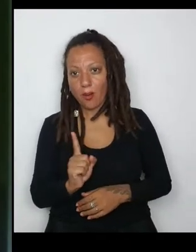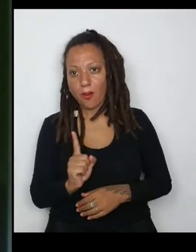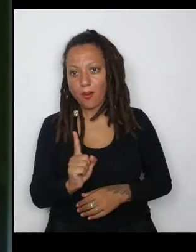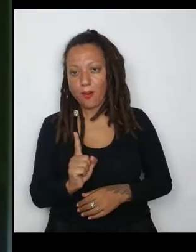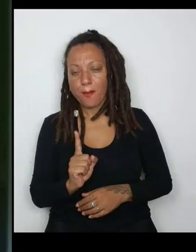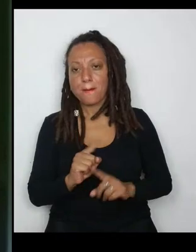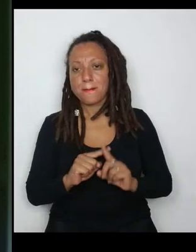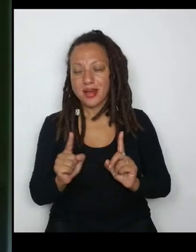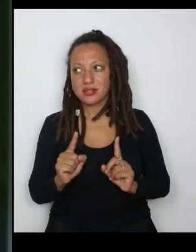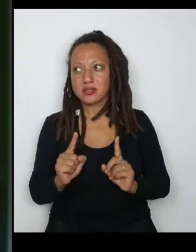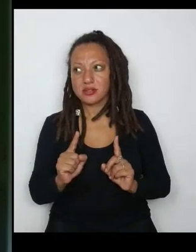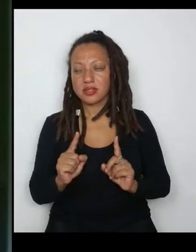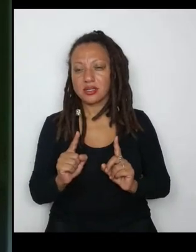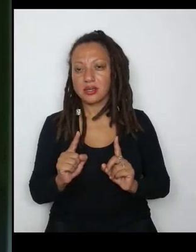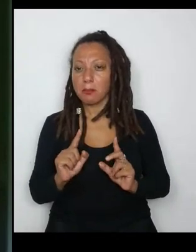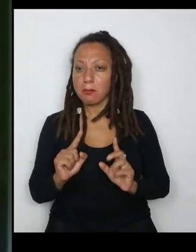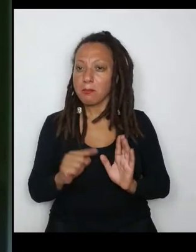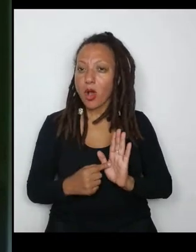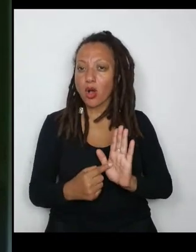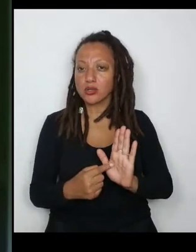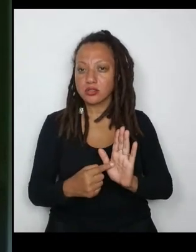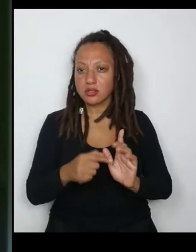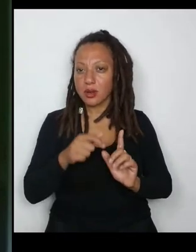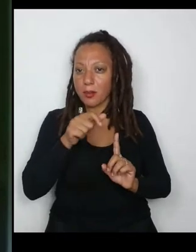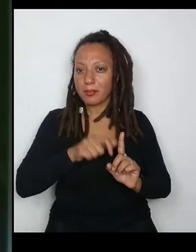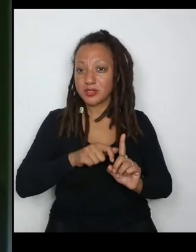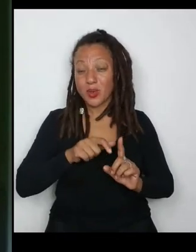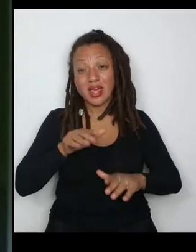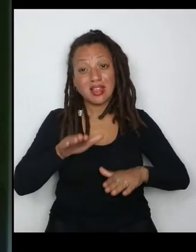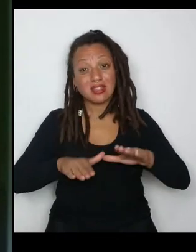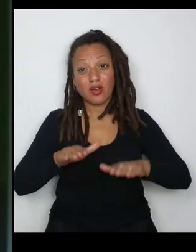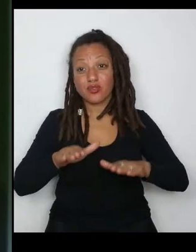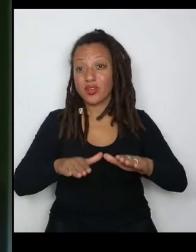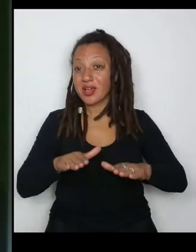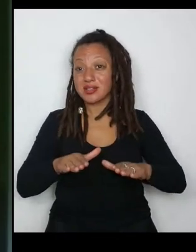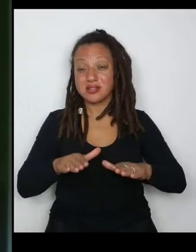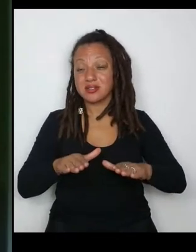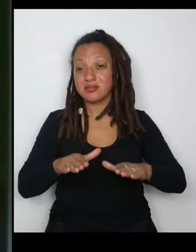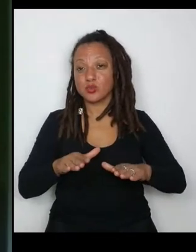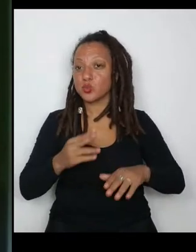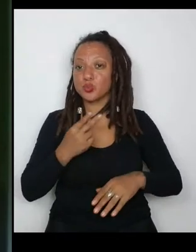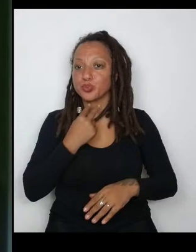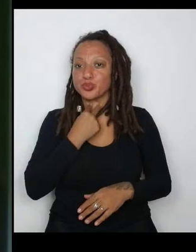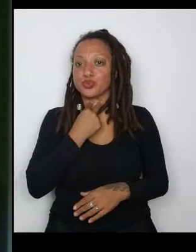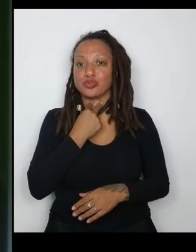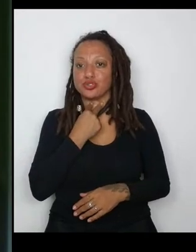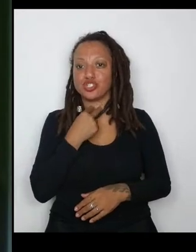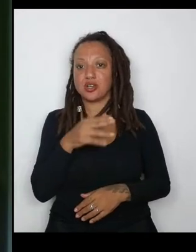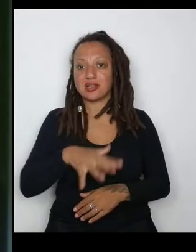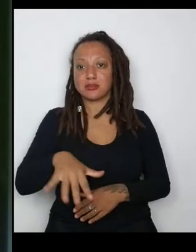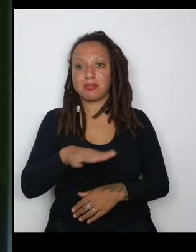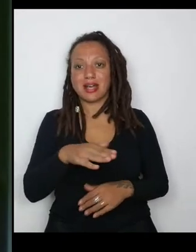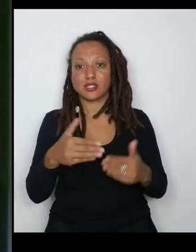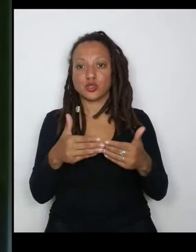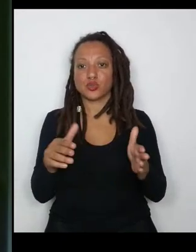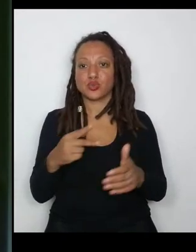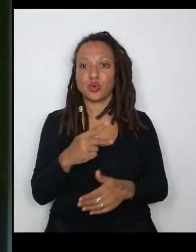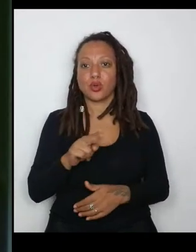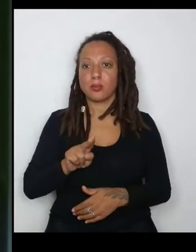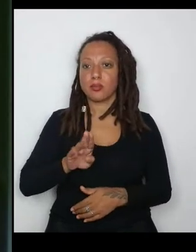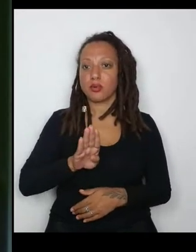public spaces so i think these are very very complicated processes i don't think we're